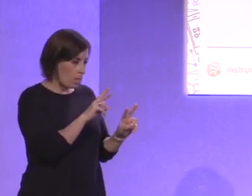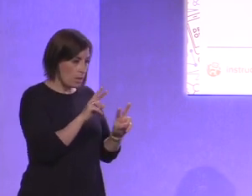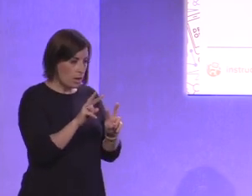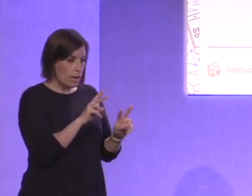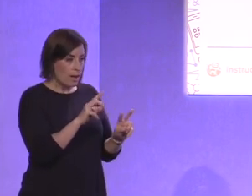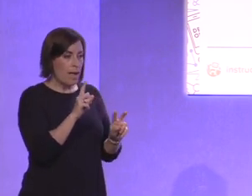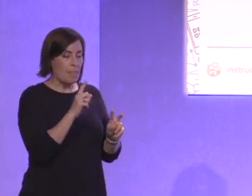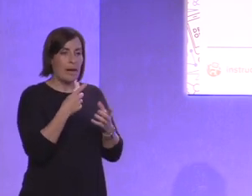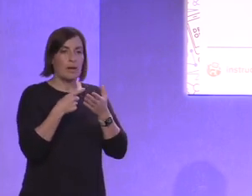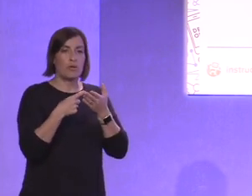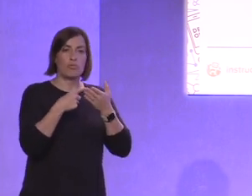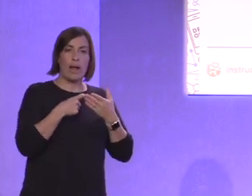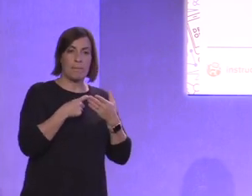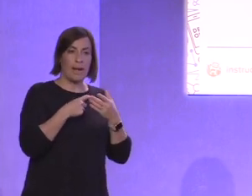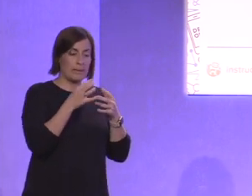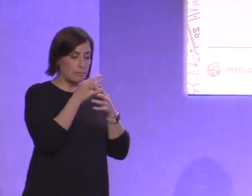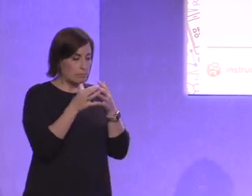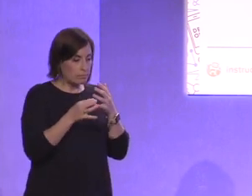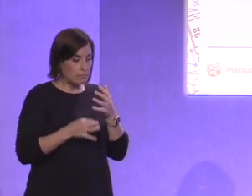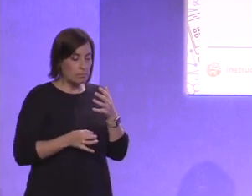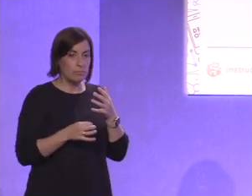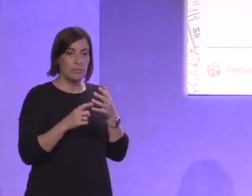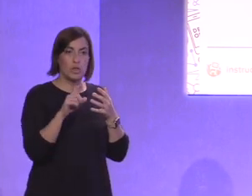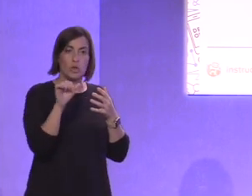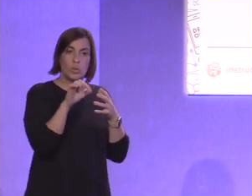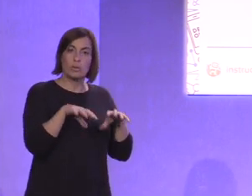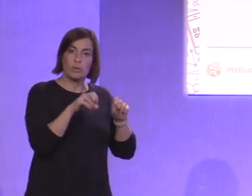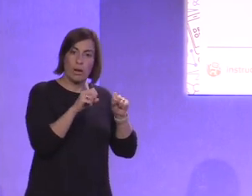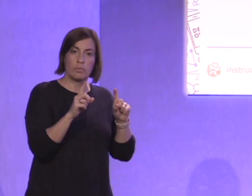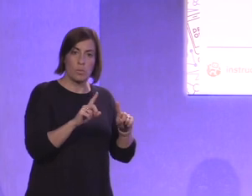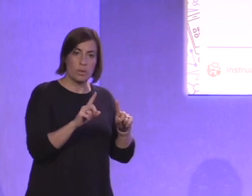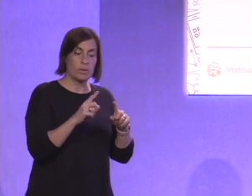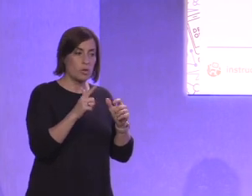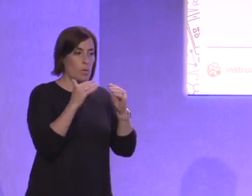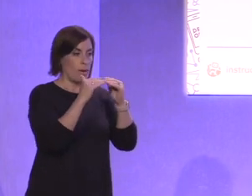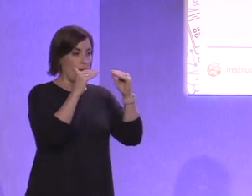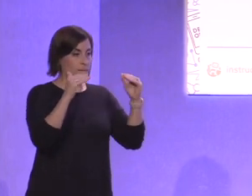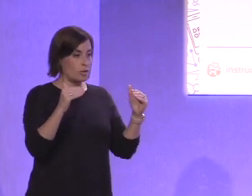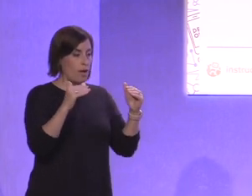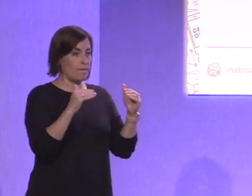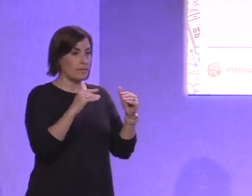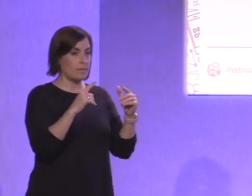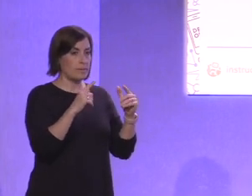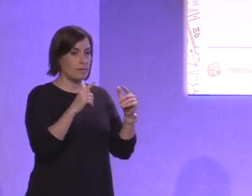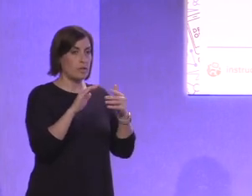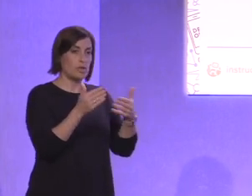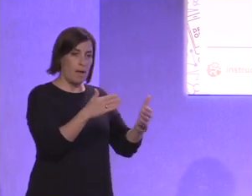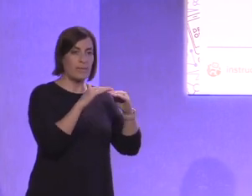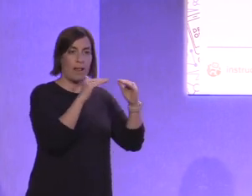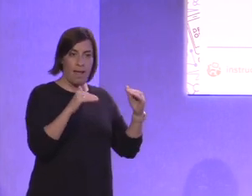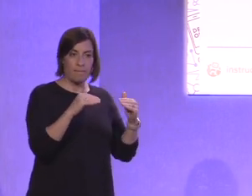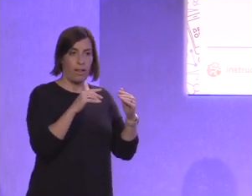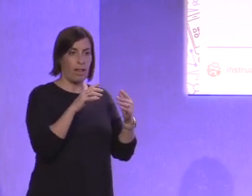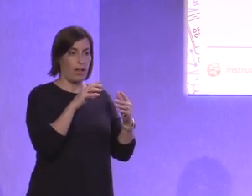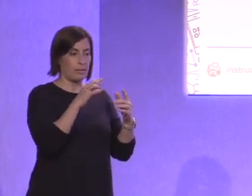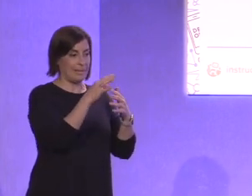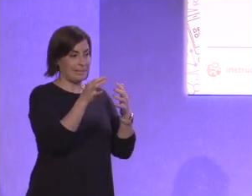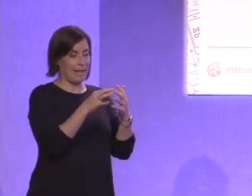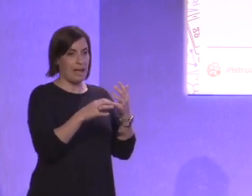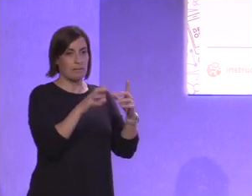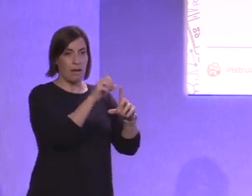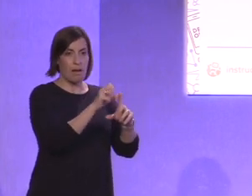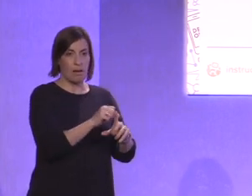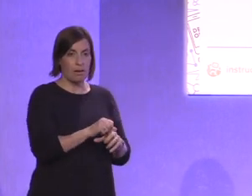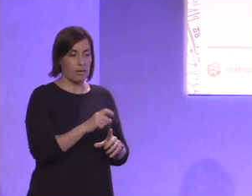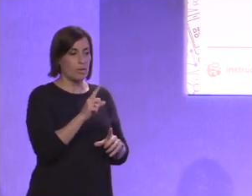gave us a recommendation. What is a wise service level indicator? And what is, given